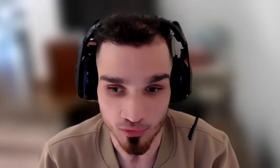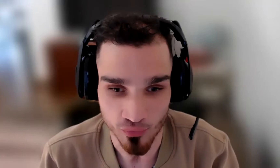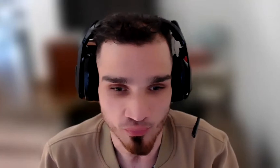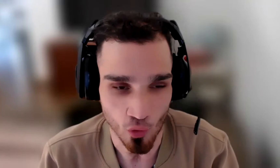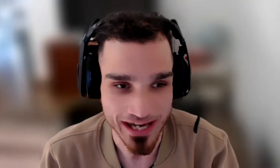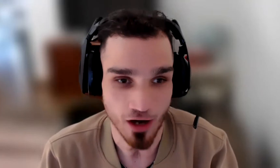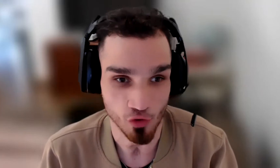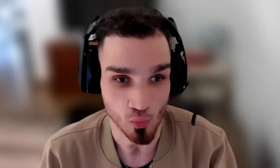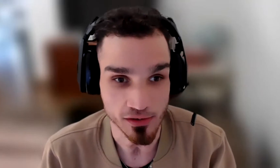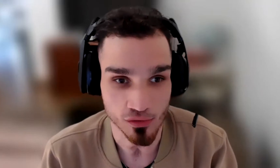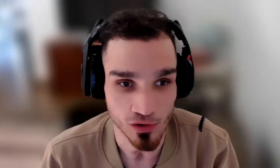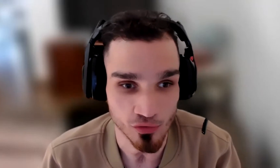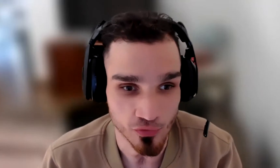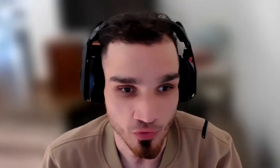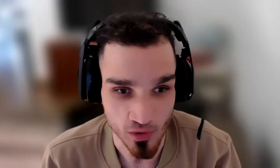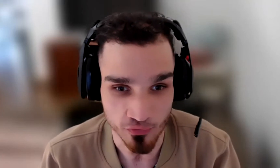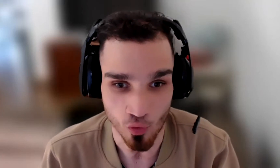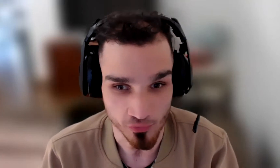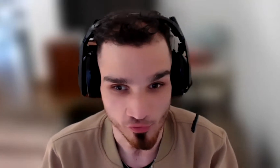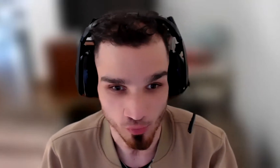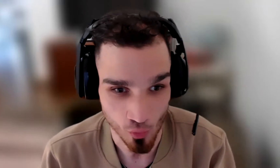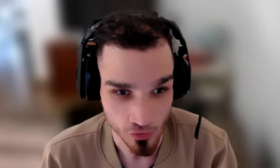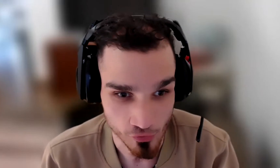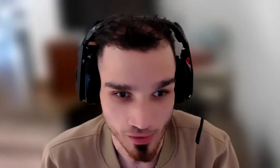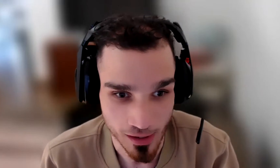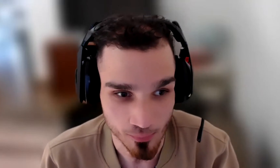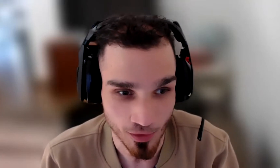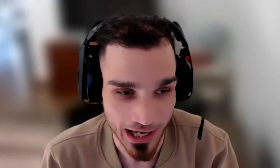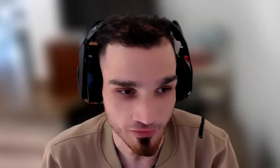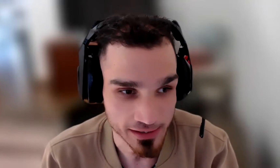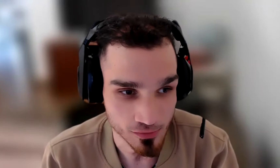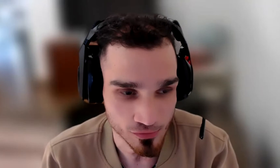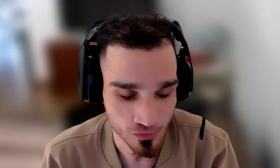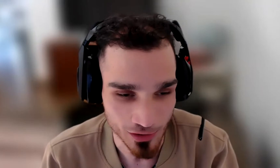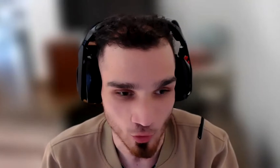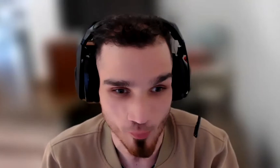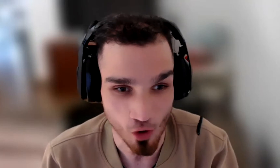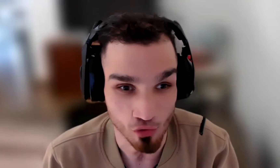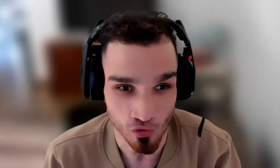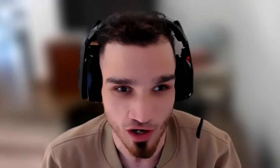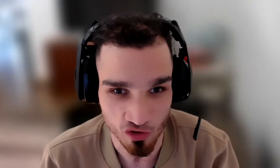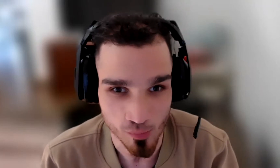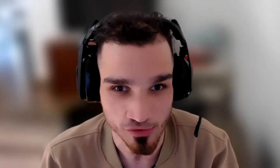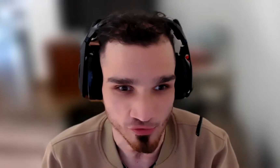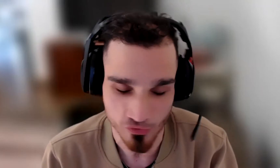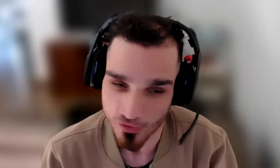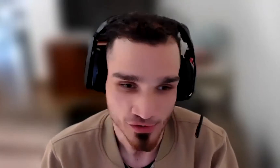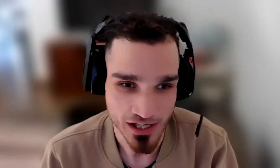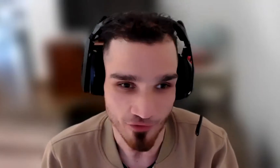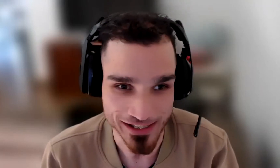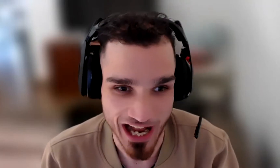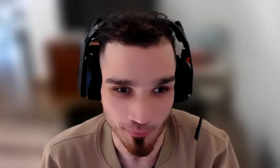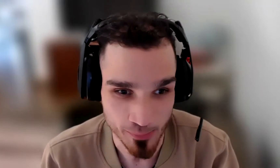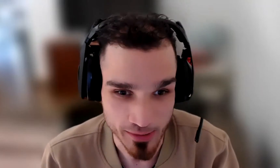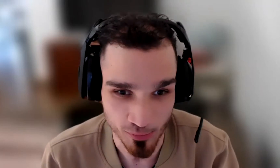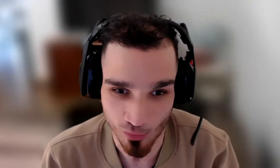I have up to 40 hours a week of 3-4 different support workers. I call them an entourage, because if